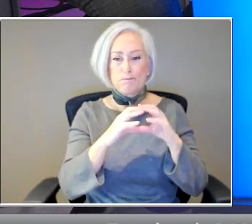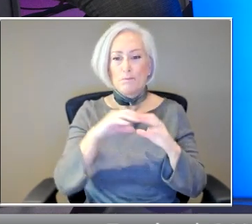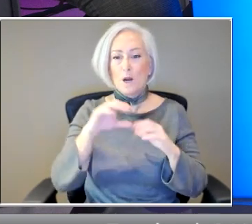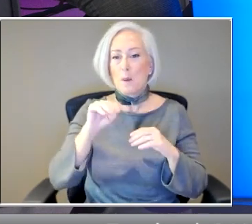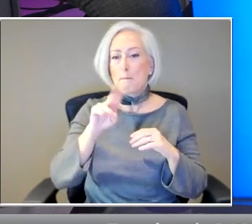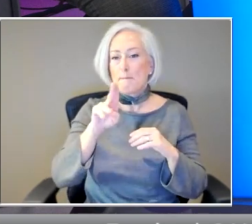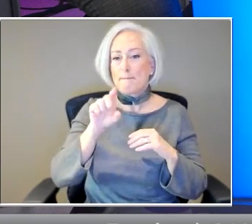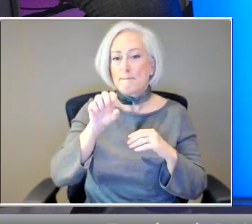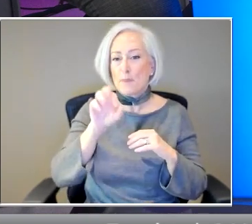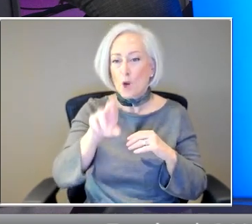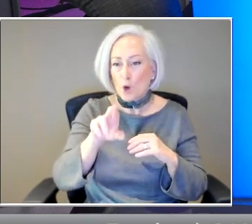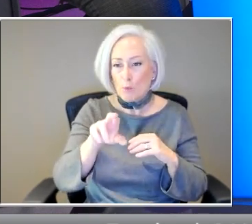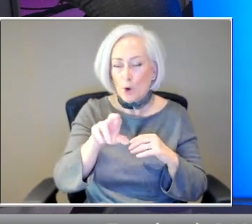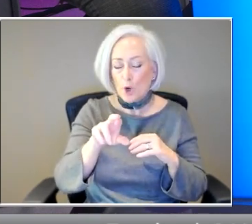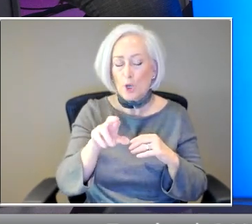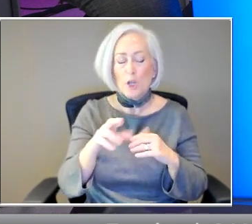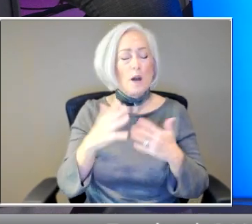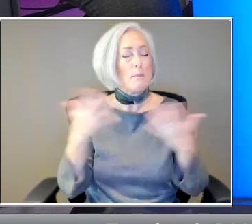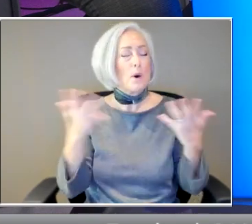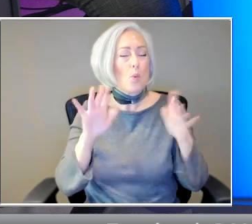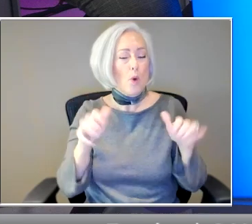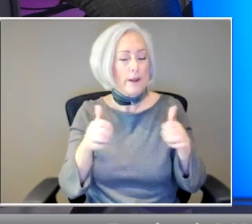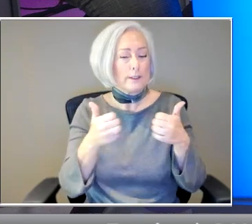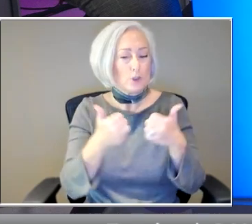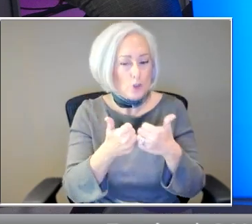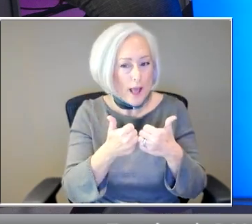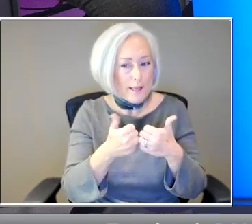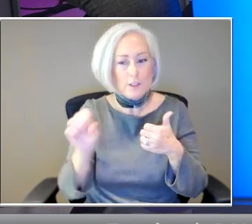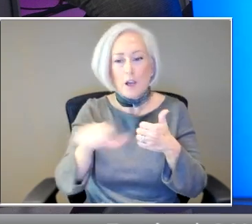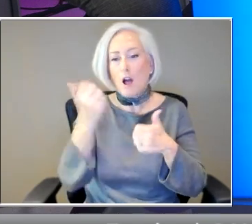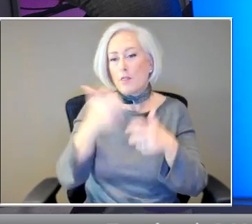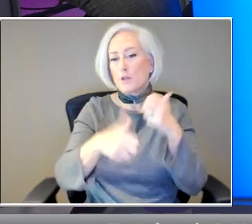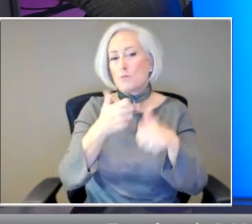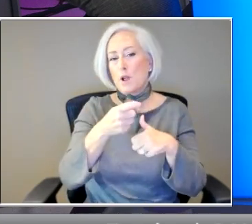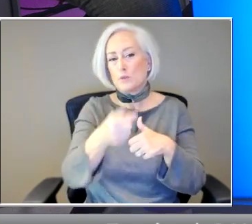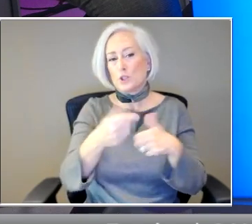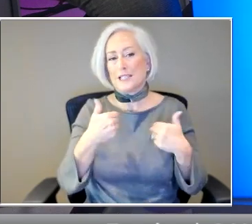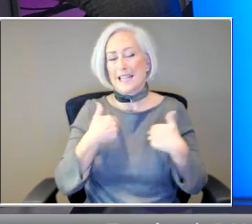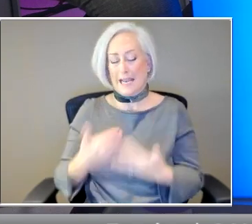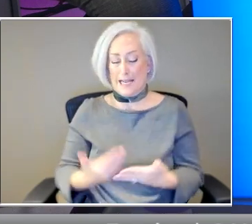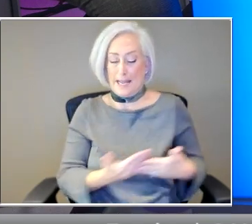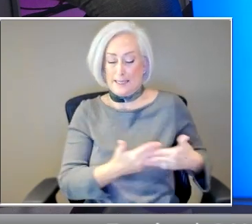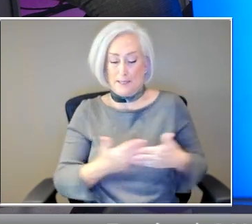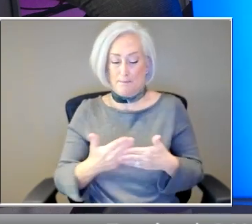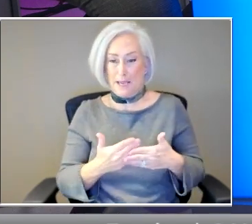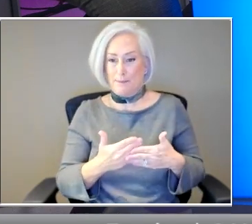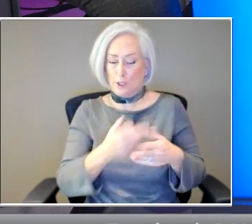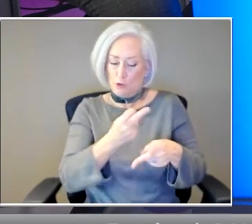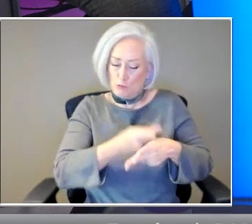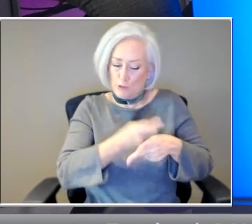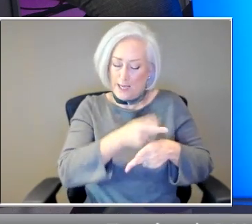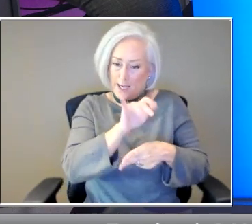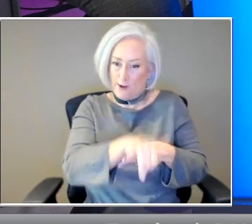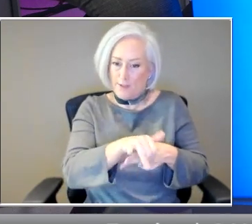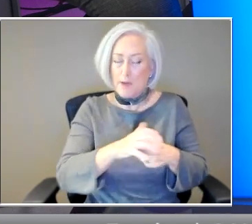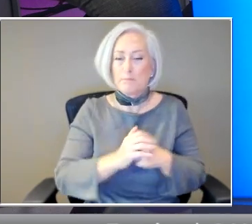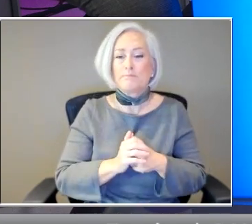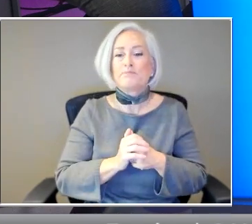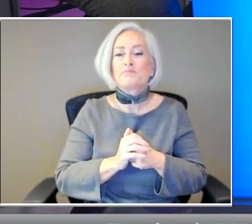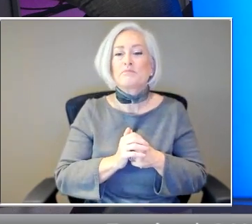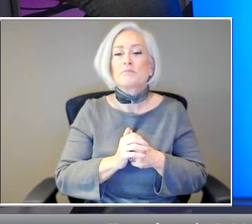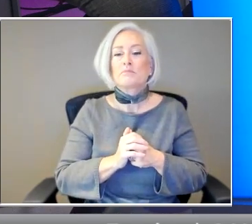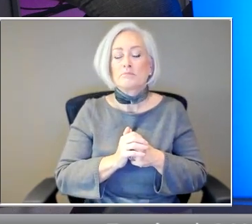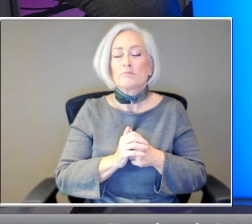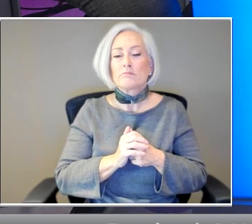But what are the challenges and the other issues Allie had as a baby in treating those challenges? Yeah, I think